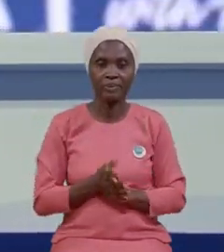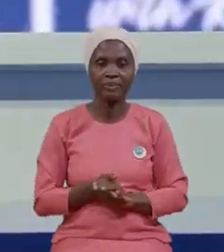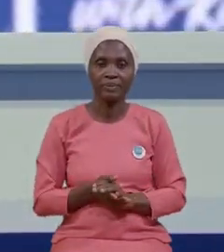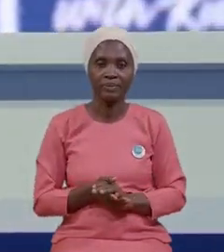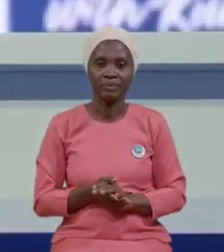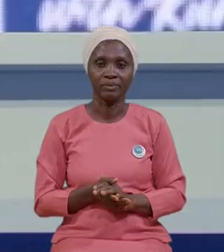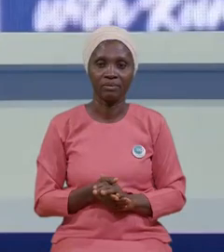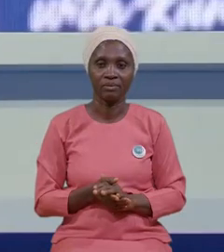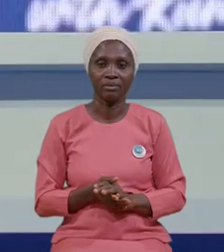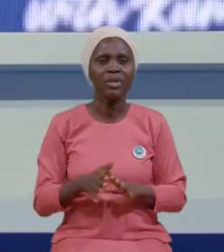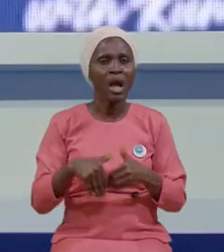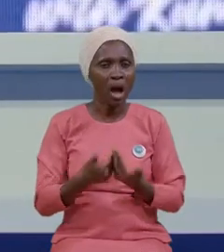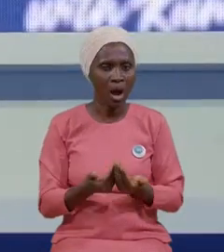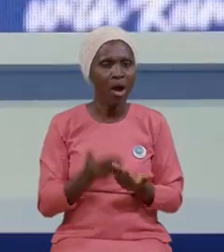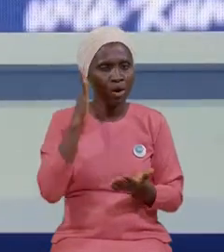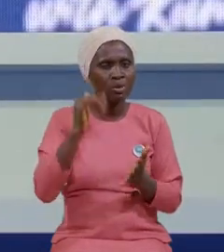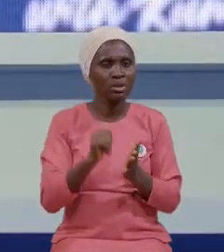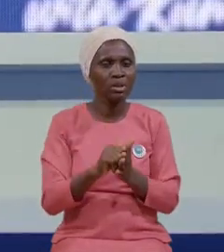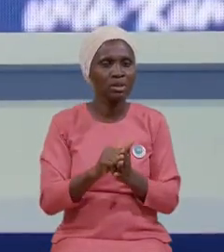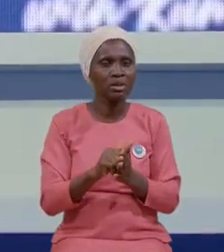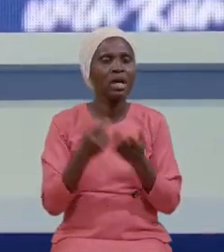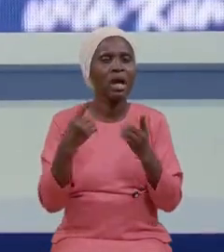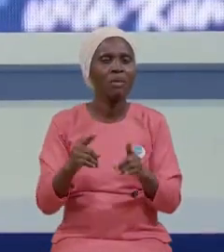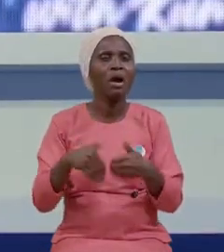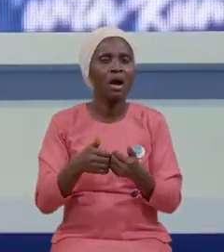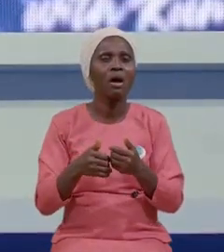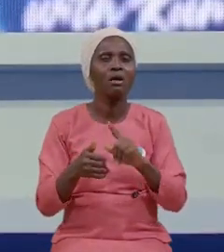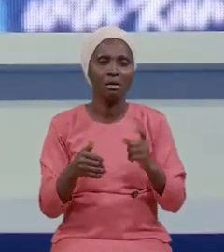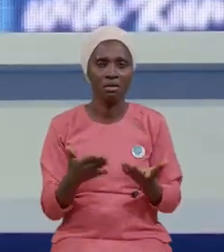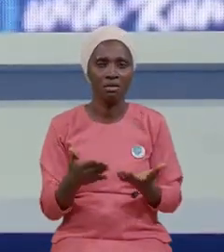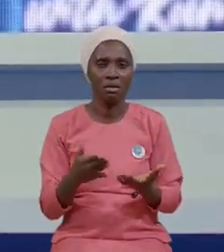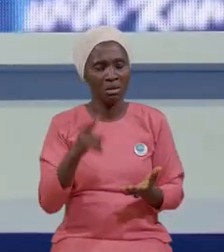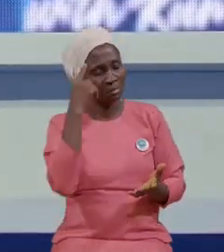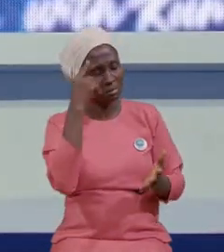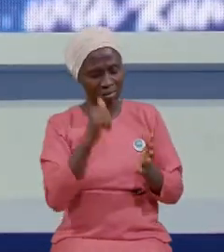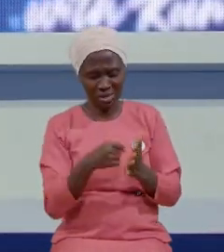How does that happen? When I say I cannot manufacture peace,